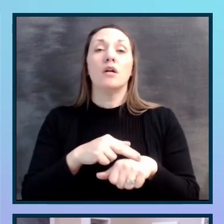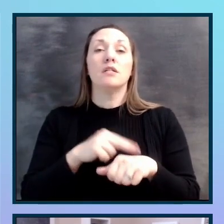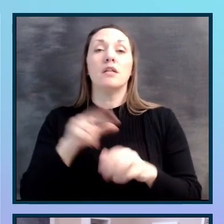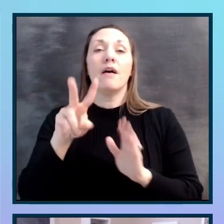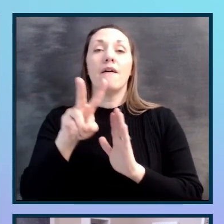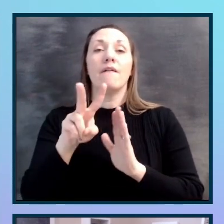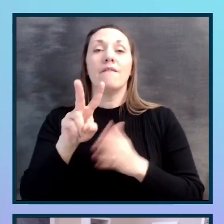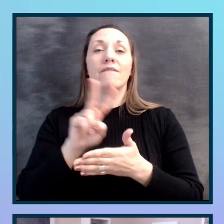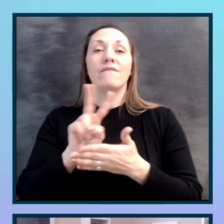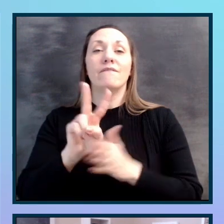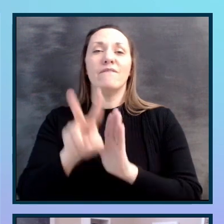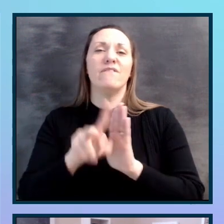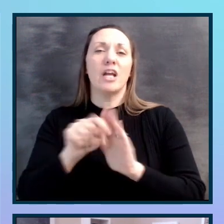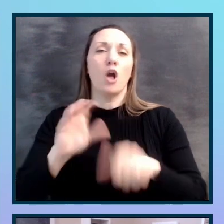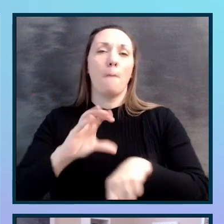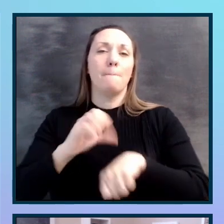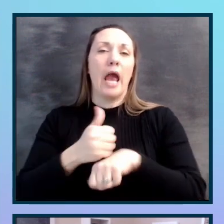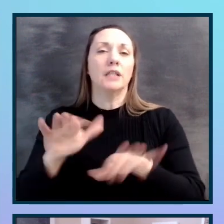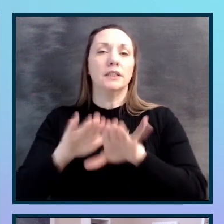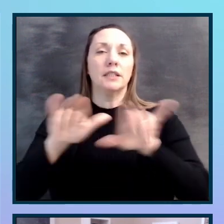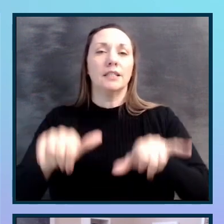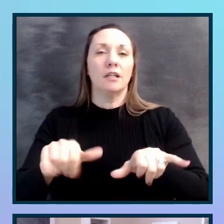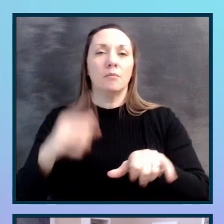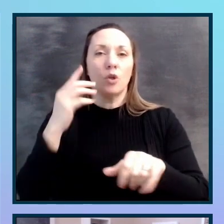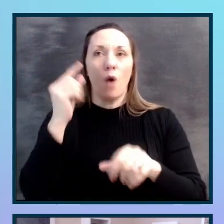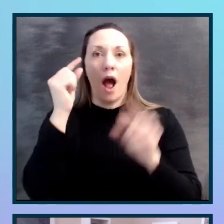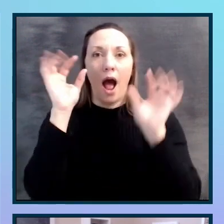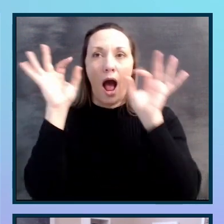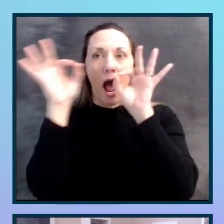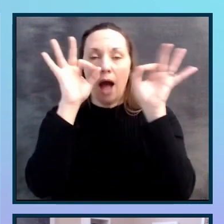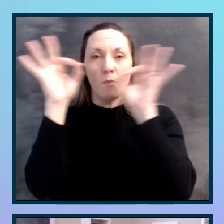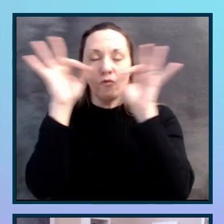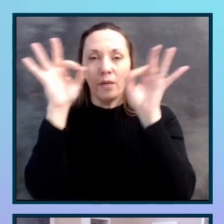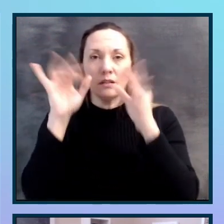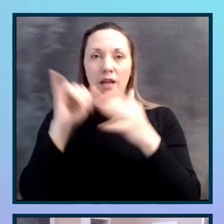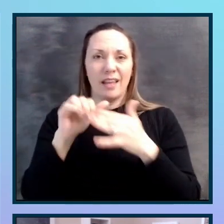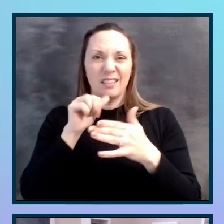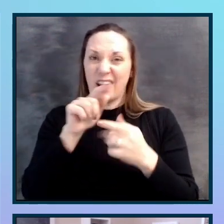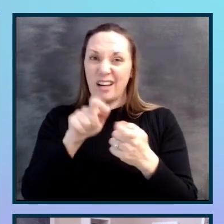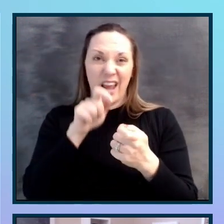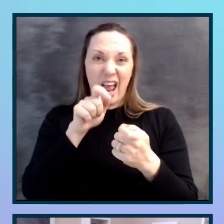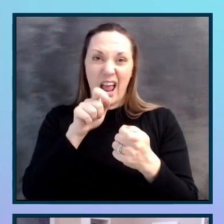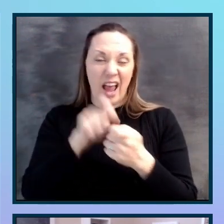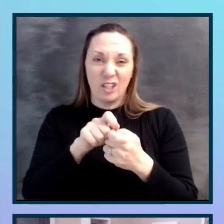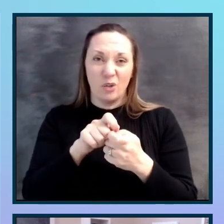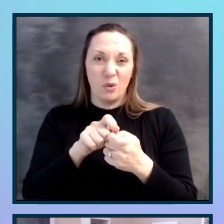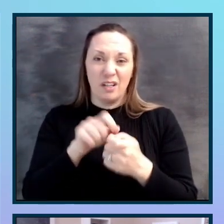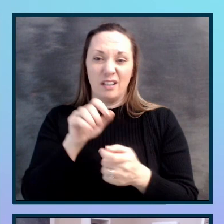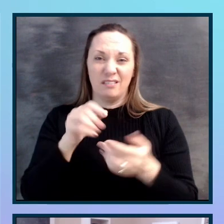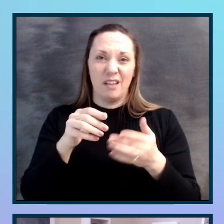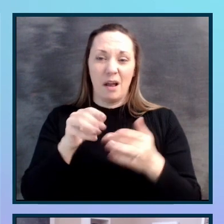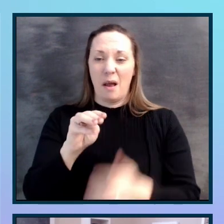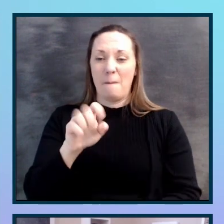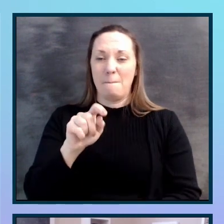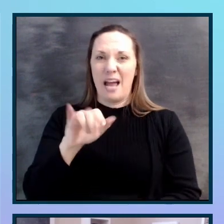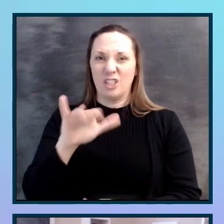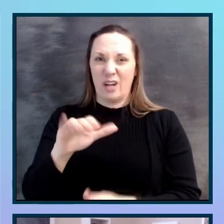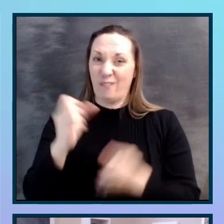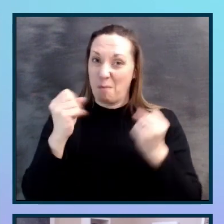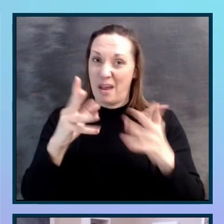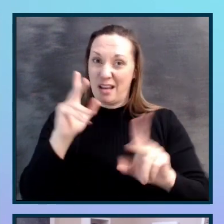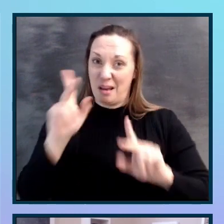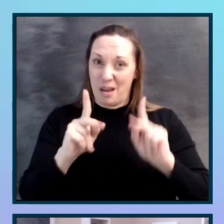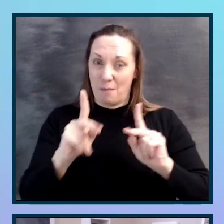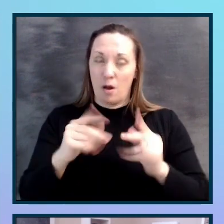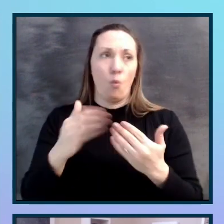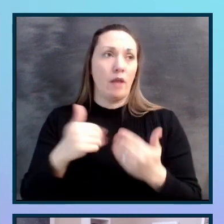systems. Eye movement is a very inaccurate metric for many, many people, whether it is because